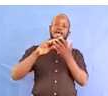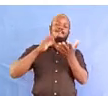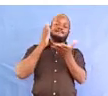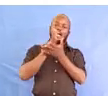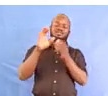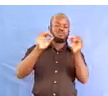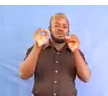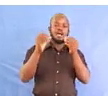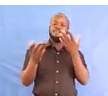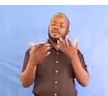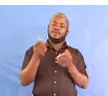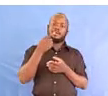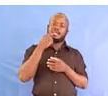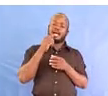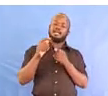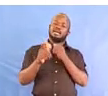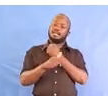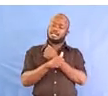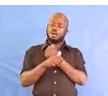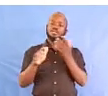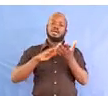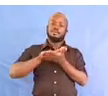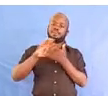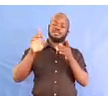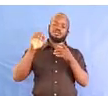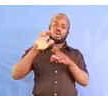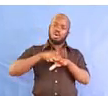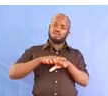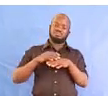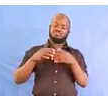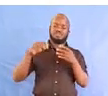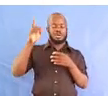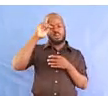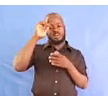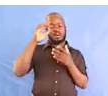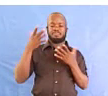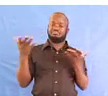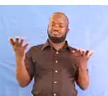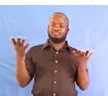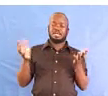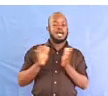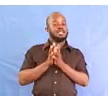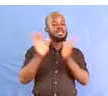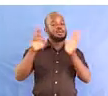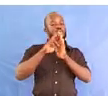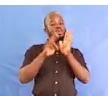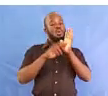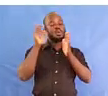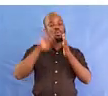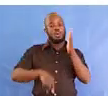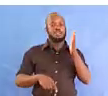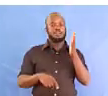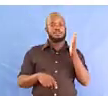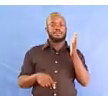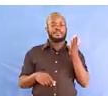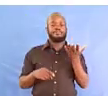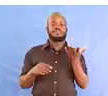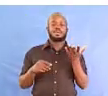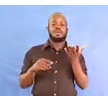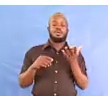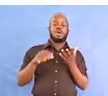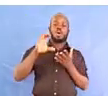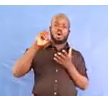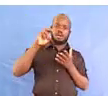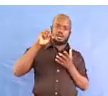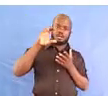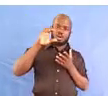on the internet which isn't based in fact, may be medically dangerous, or based on a paranoid fantasy. Here's a general